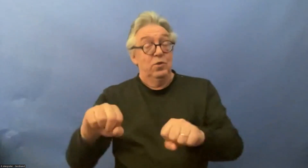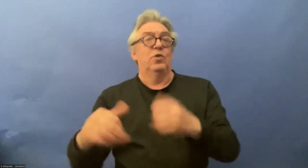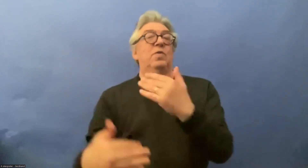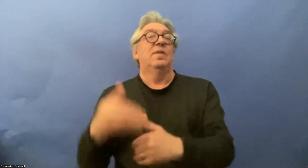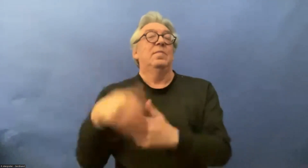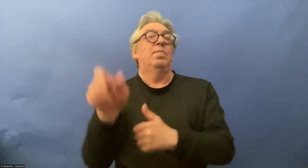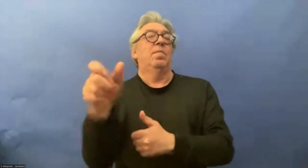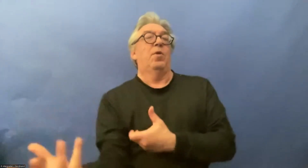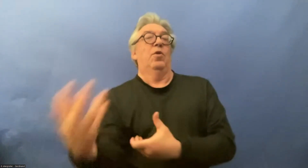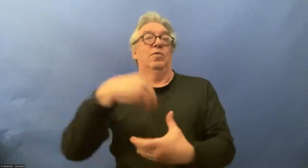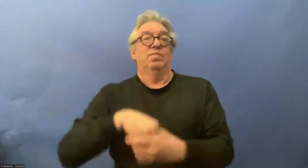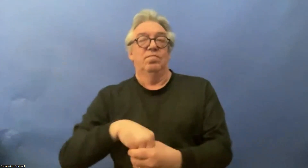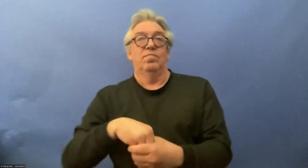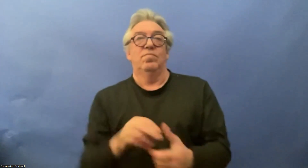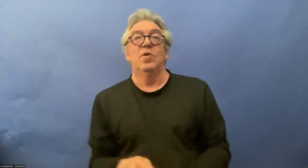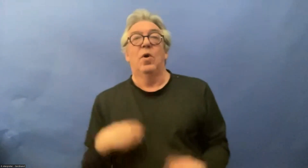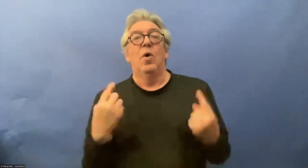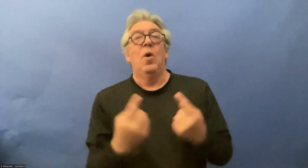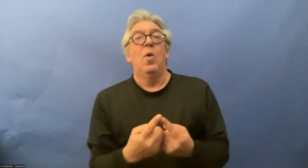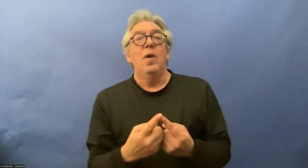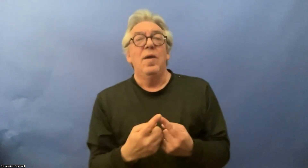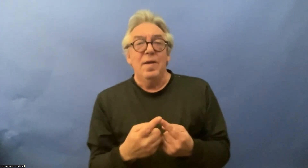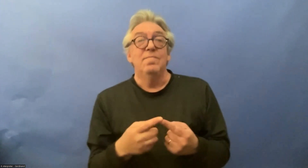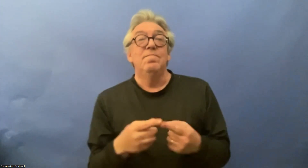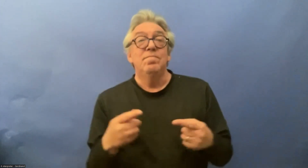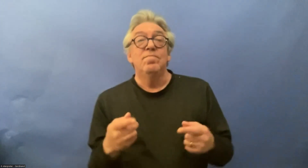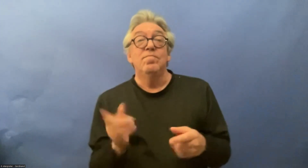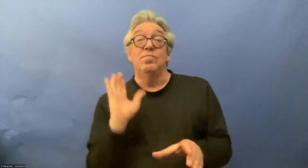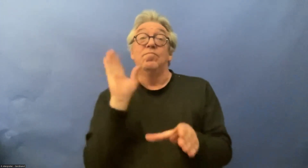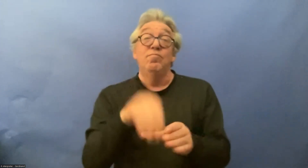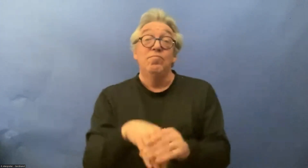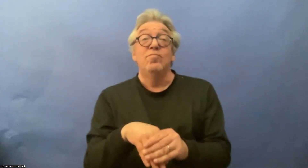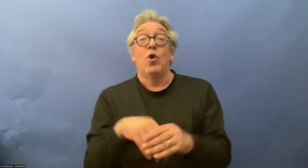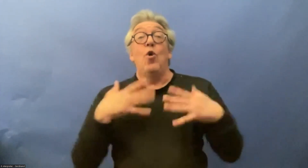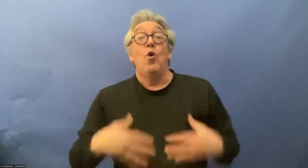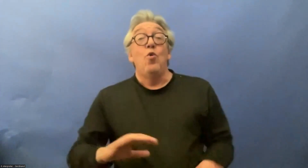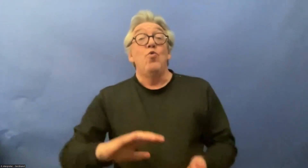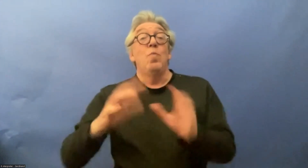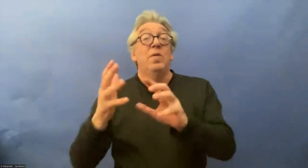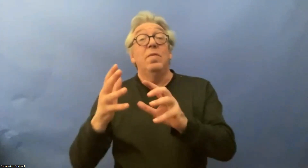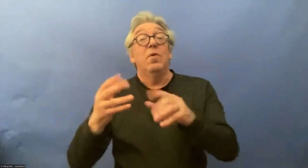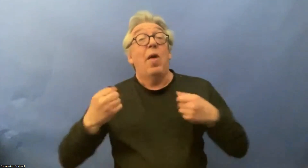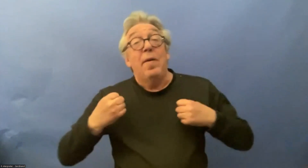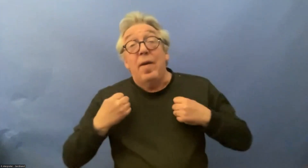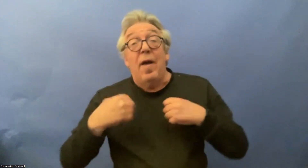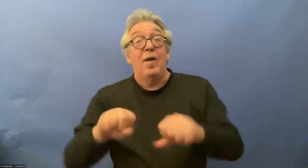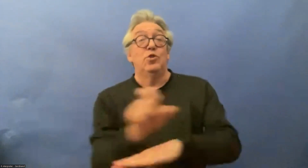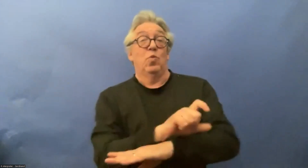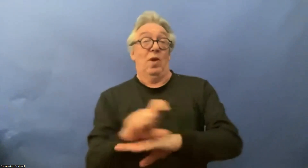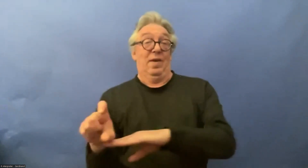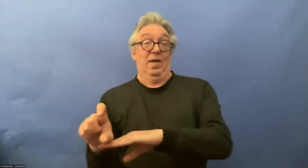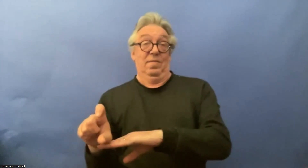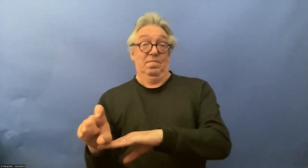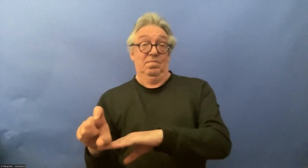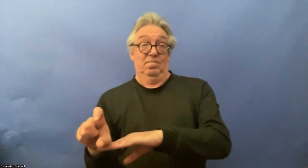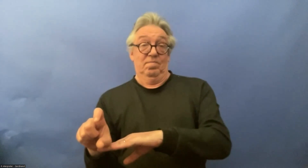the Humanitarian Network and Partnership Weeks. Before we proceed, I would like to ask my colleague Maria from